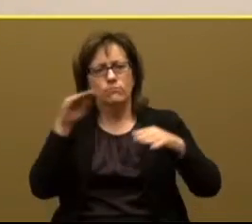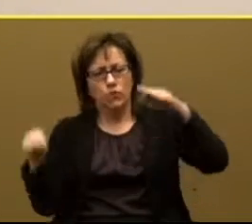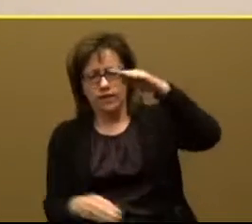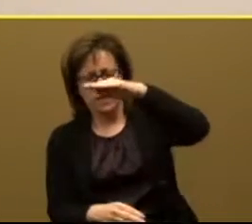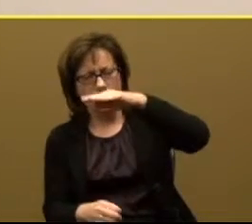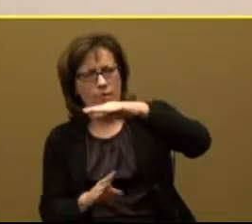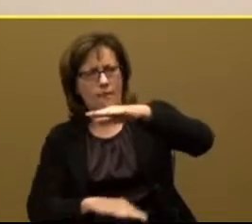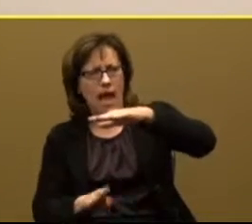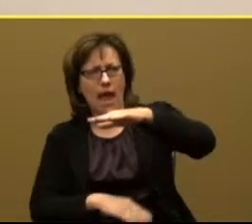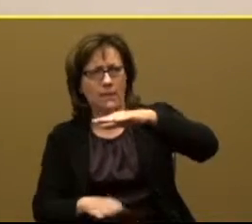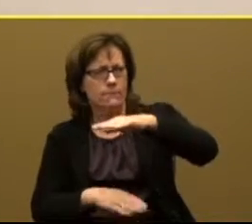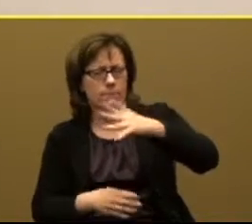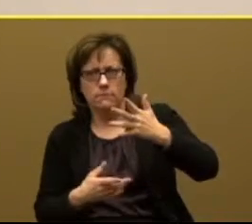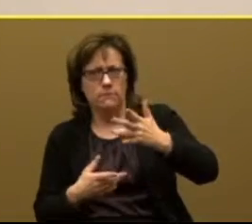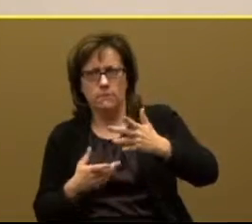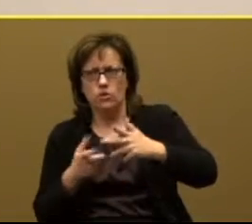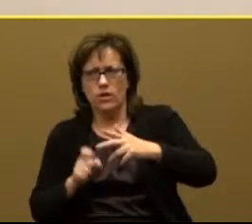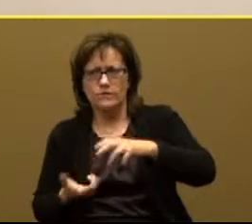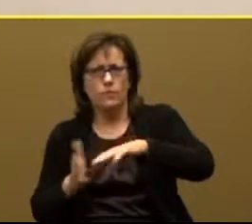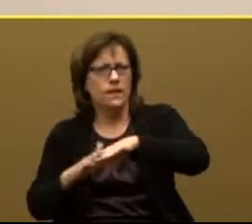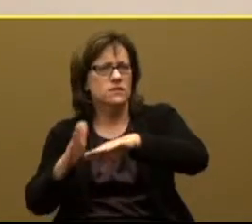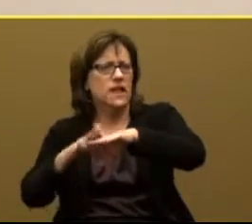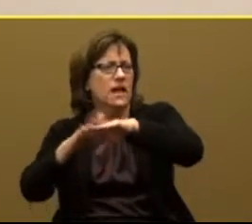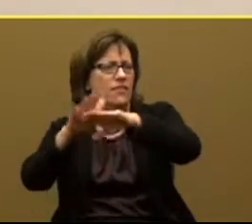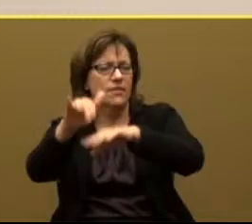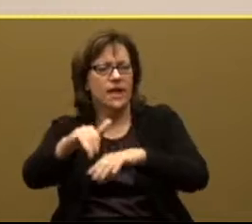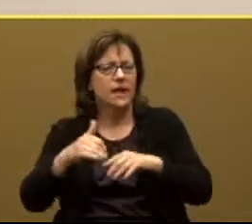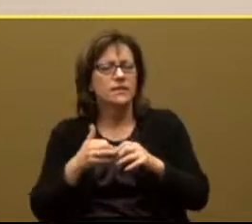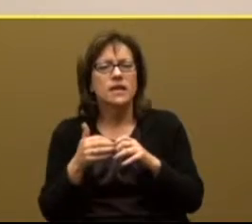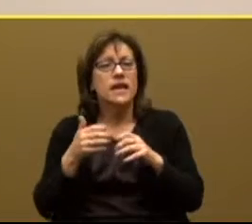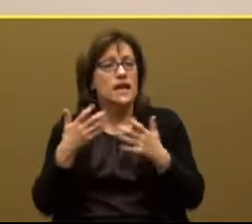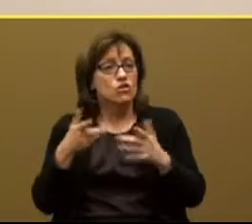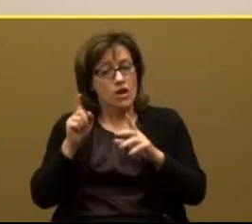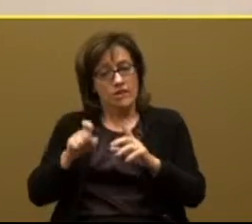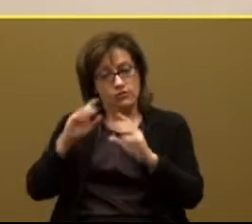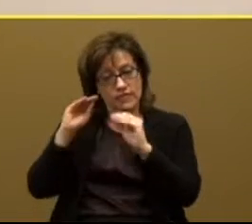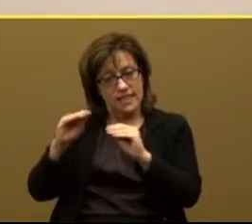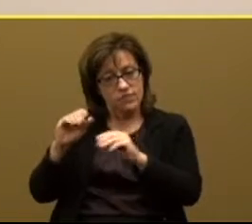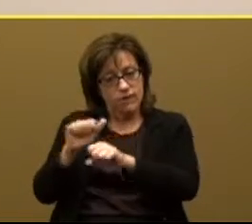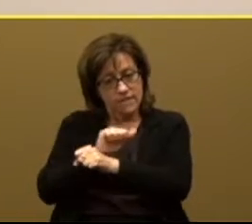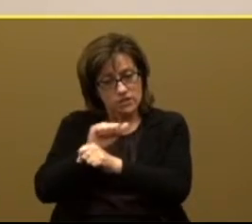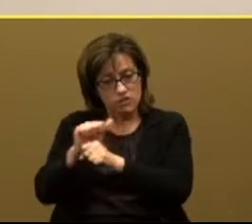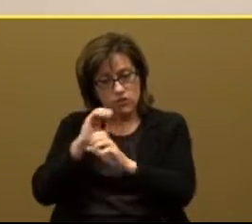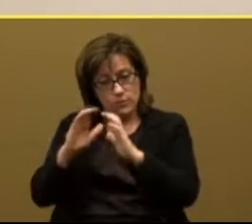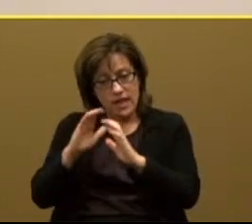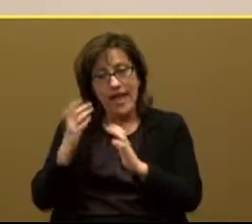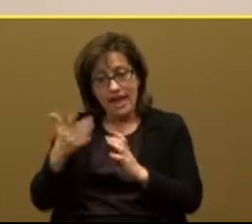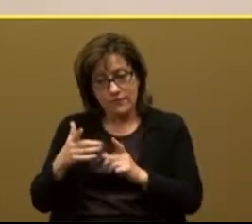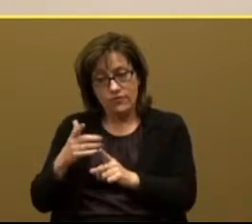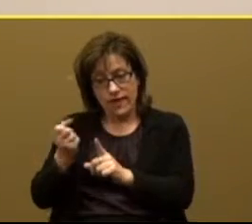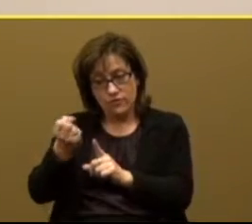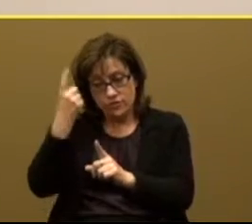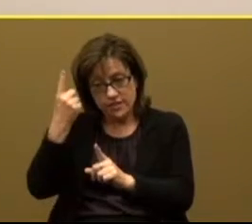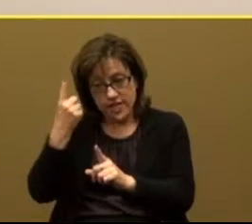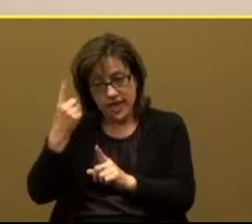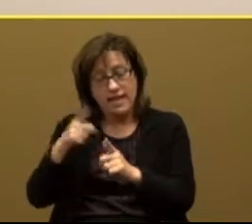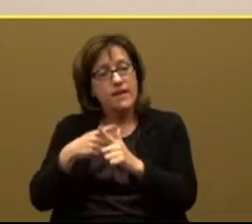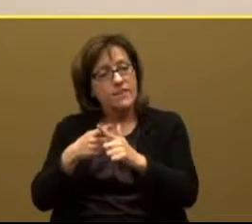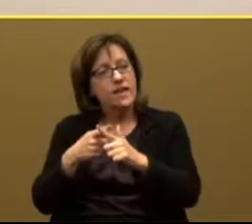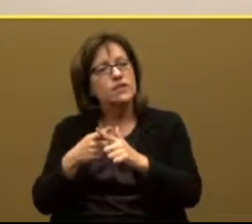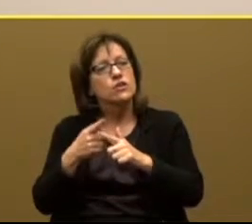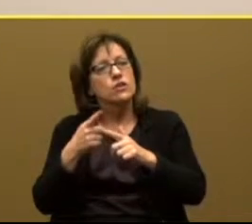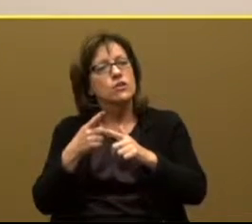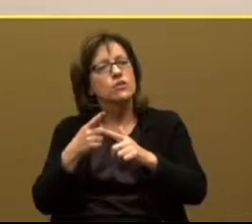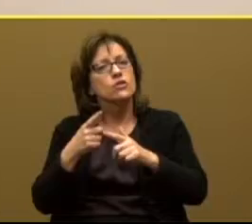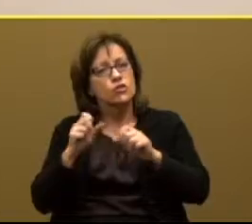teach function of communication. Once they understand that, then you can build upon